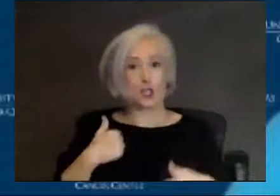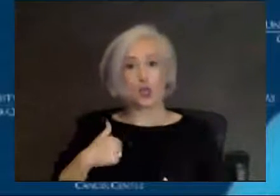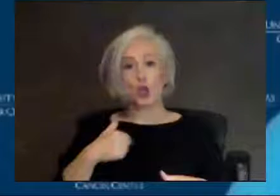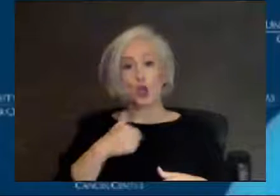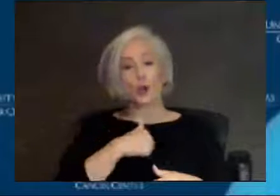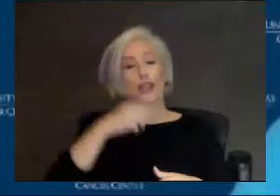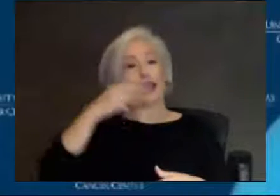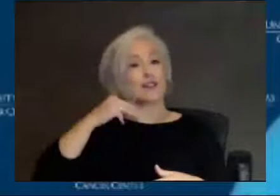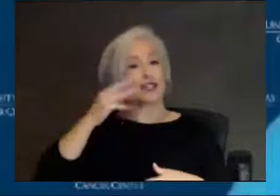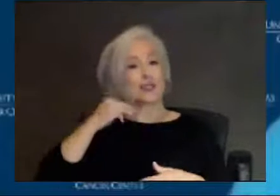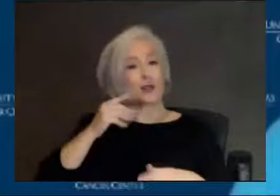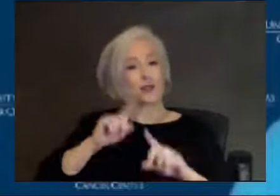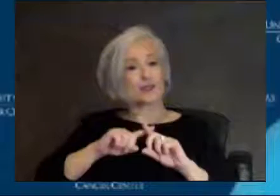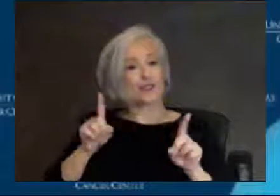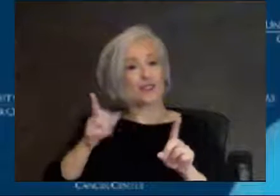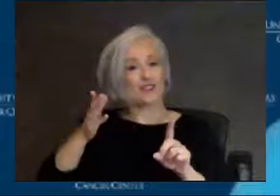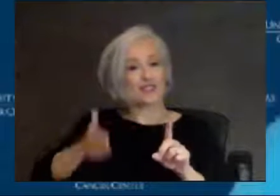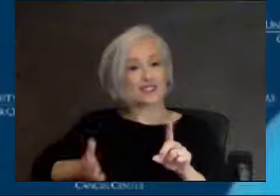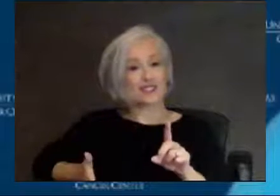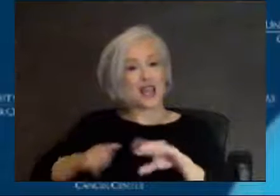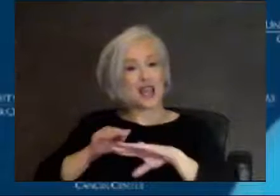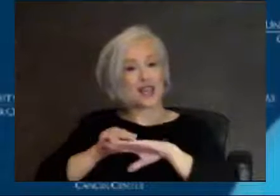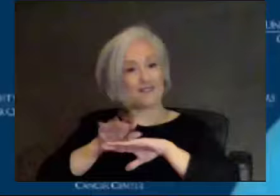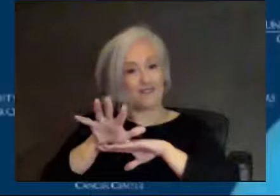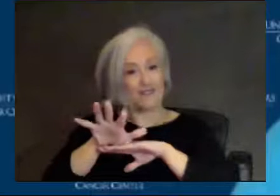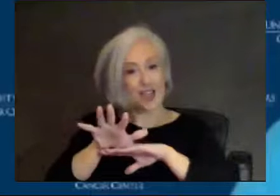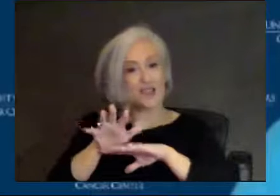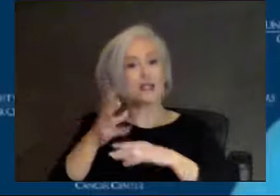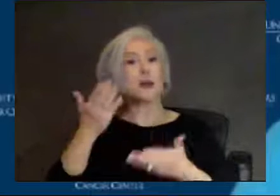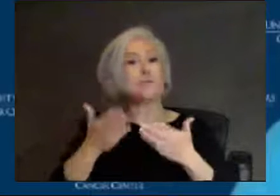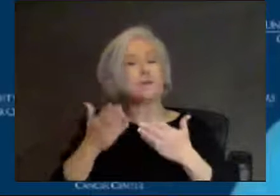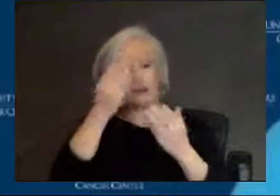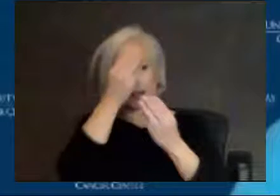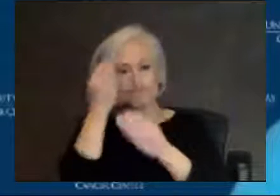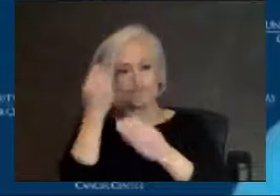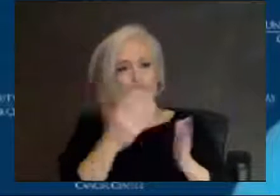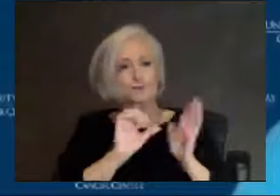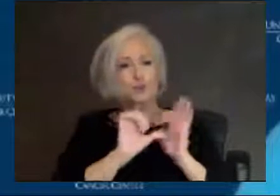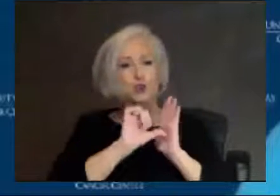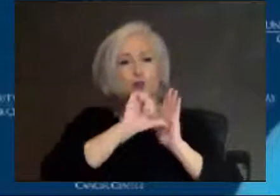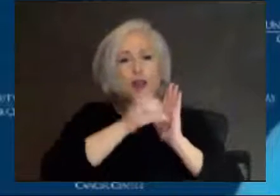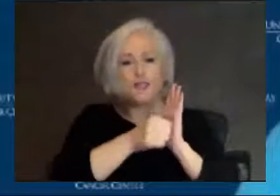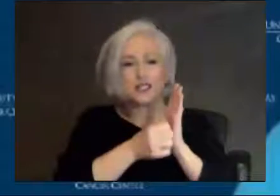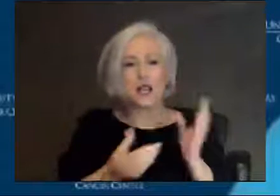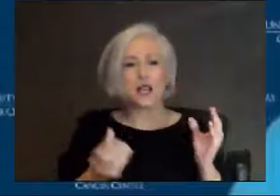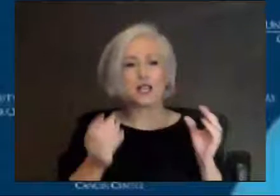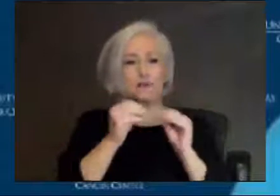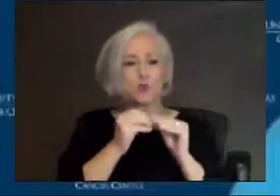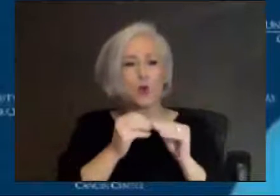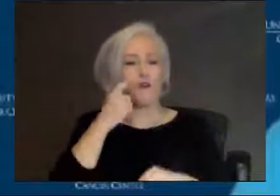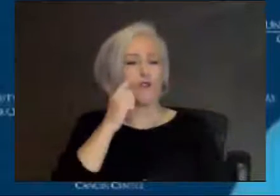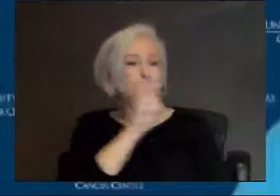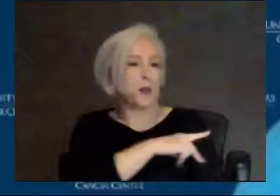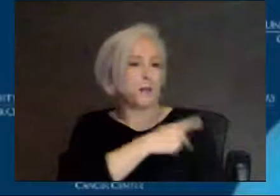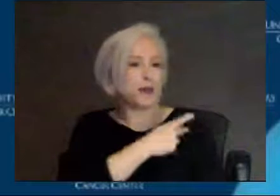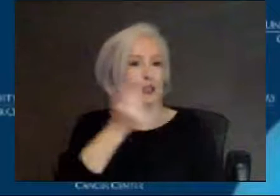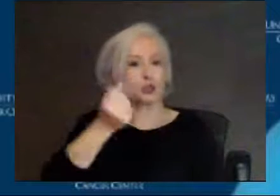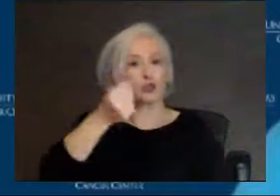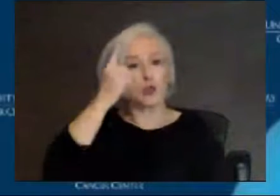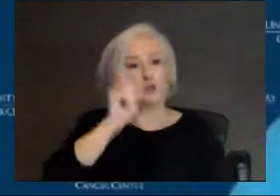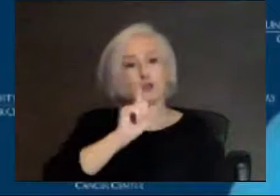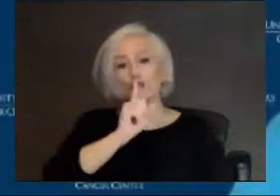suggest that those side effects be emphasized more so that the patient understands the risk, understands exactly